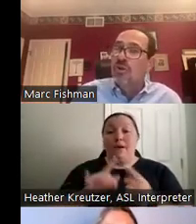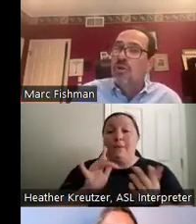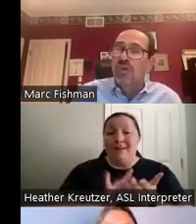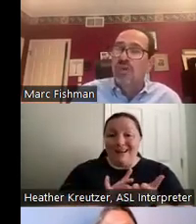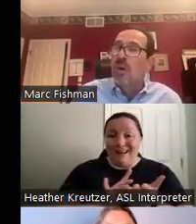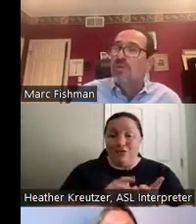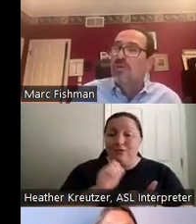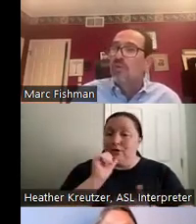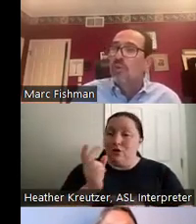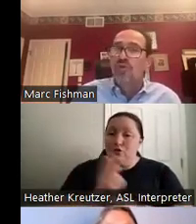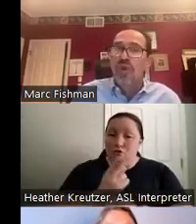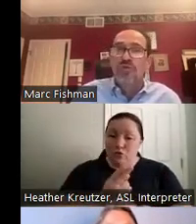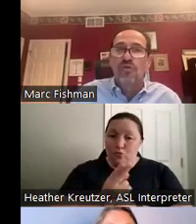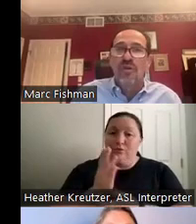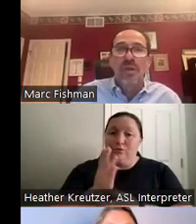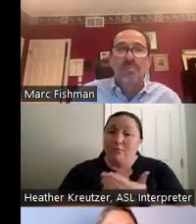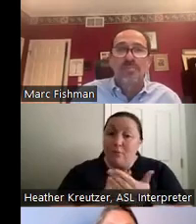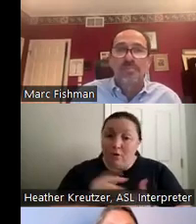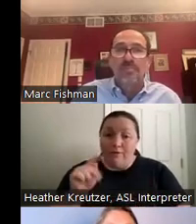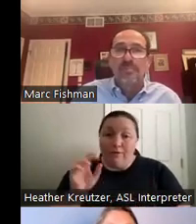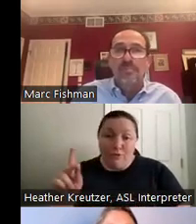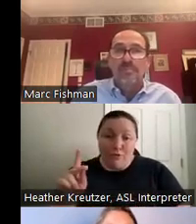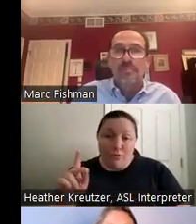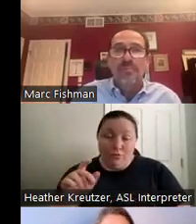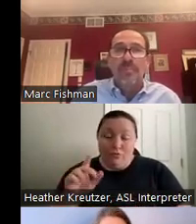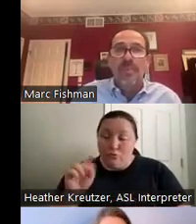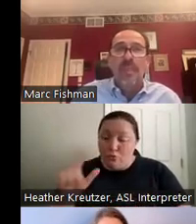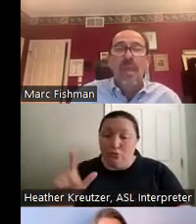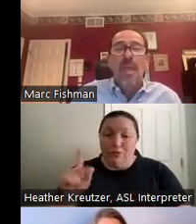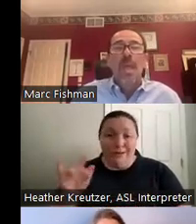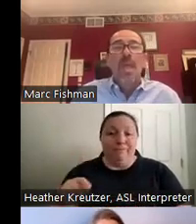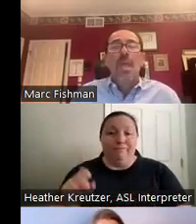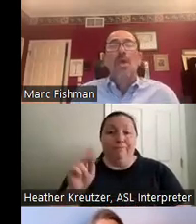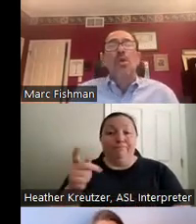medications are not used as part of the tool chest for treatment.